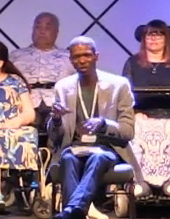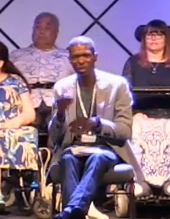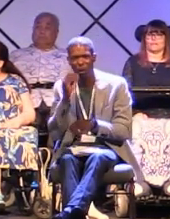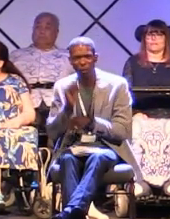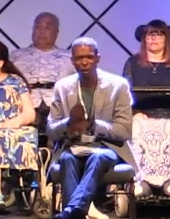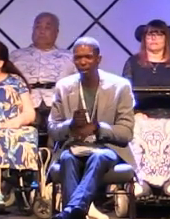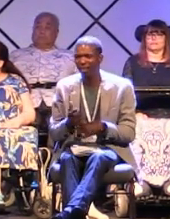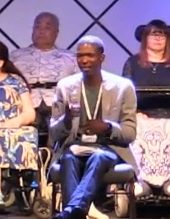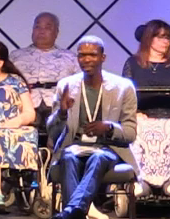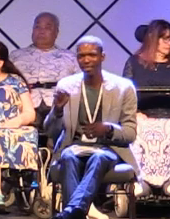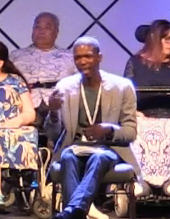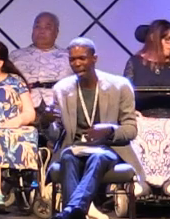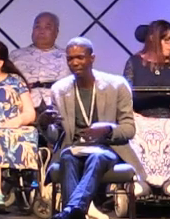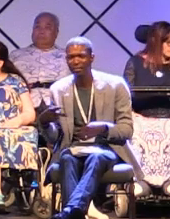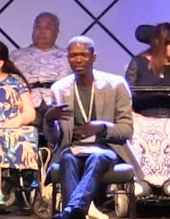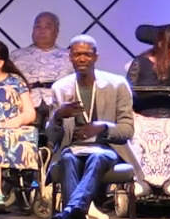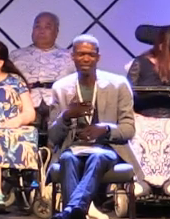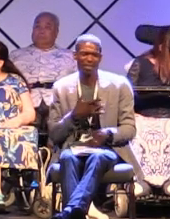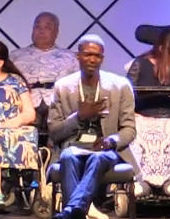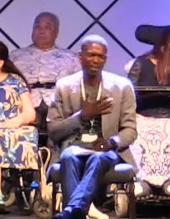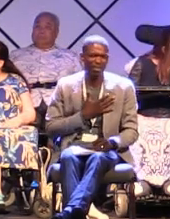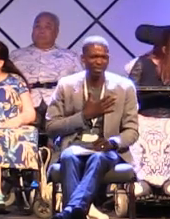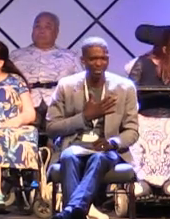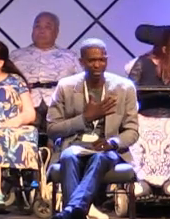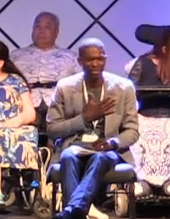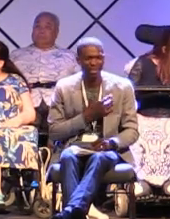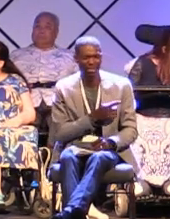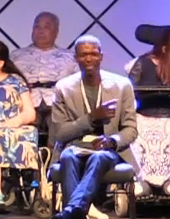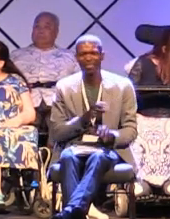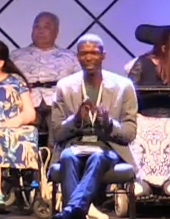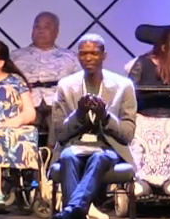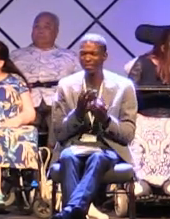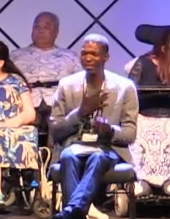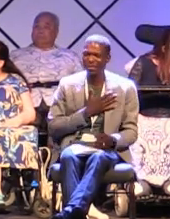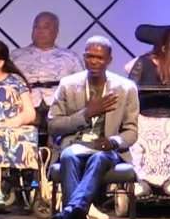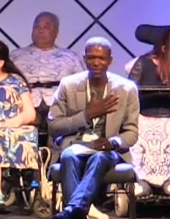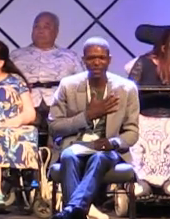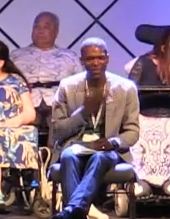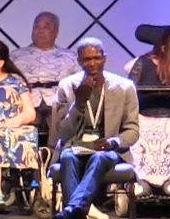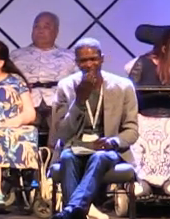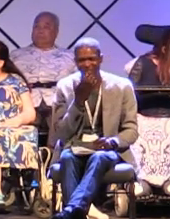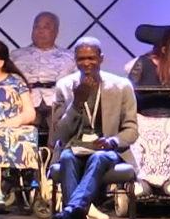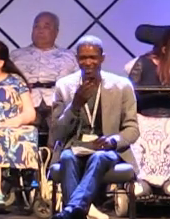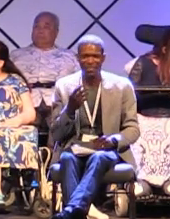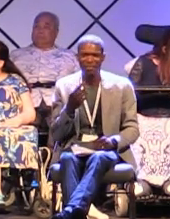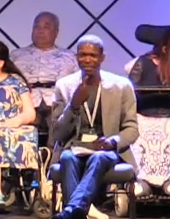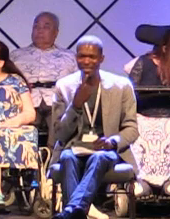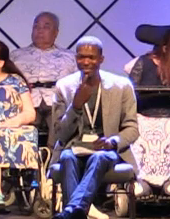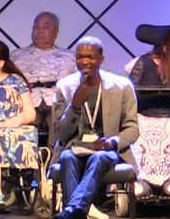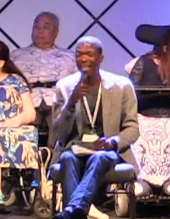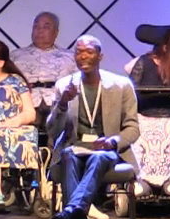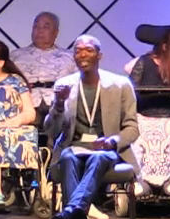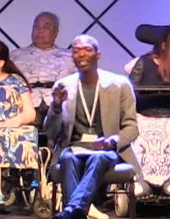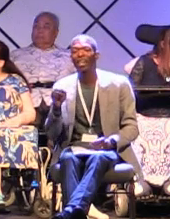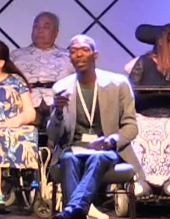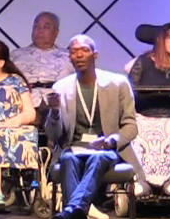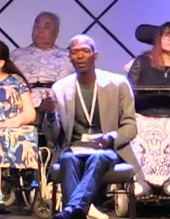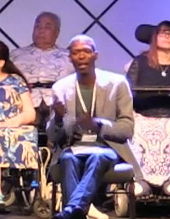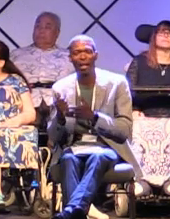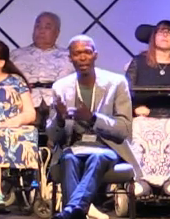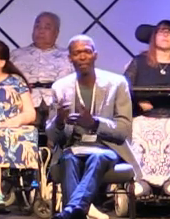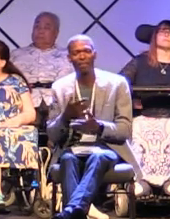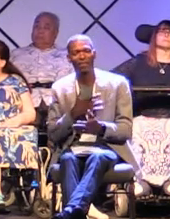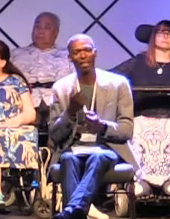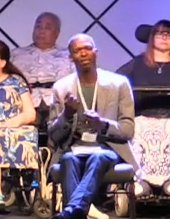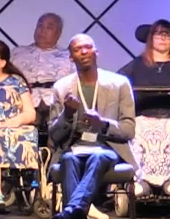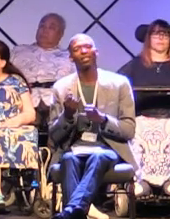heartwarming, and the pair have soared through this team training. In Becky's own words, Daring will give her the opportunity to be as